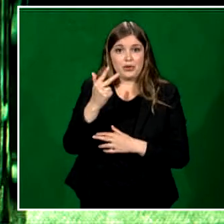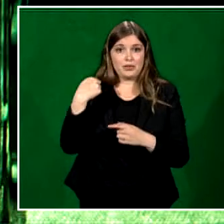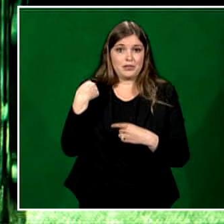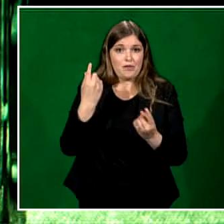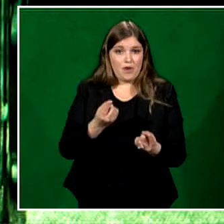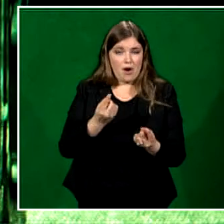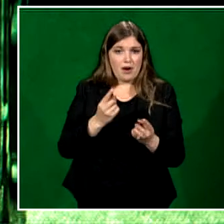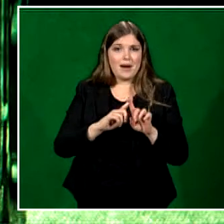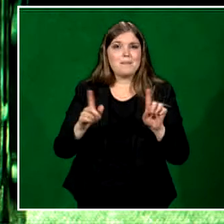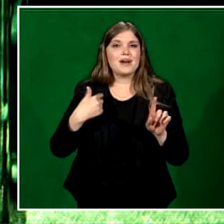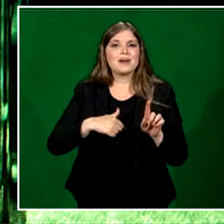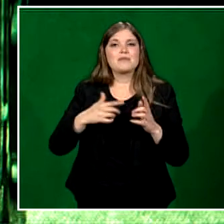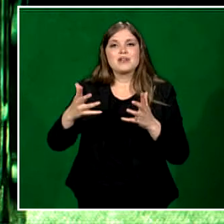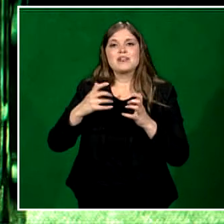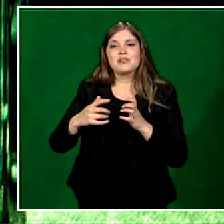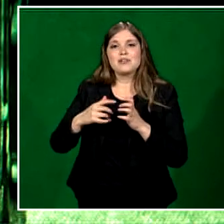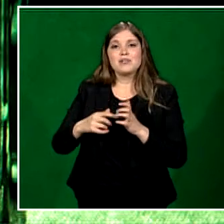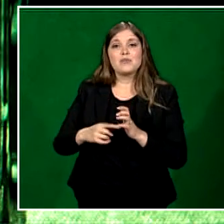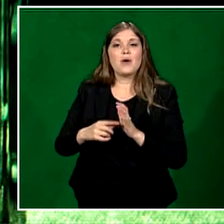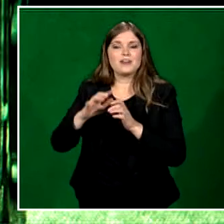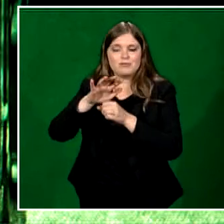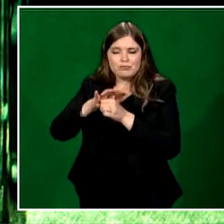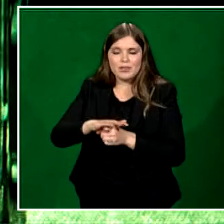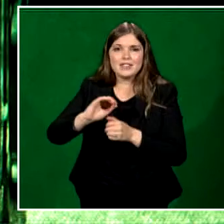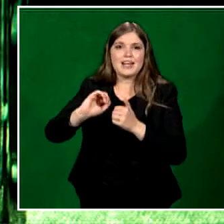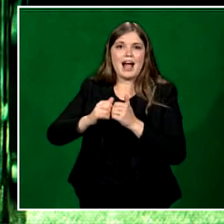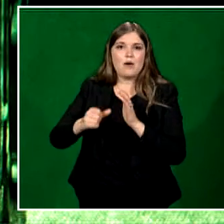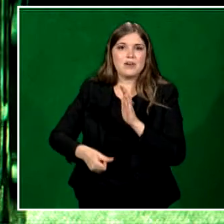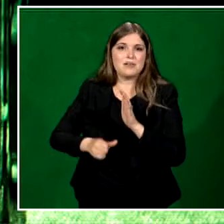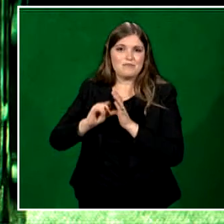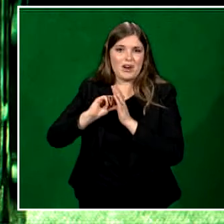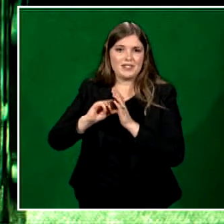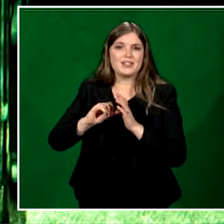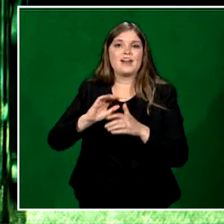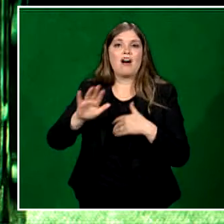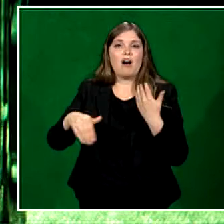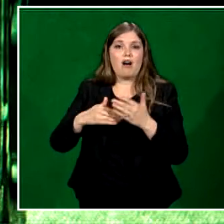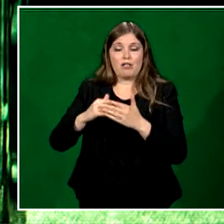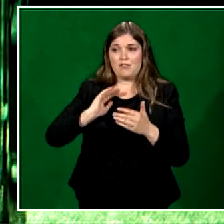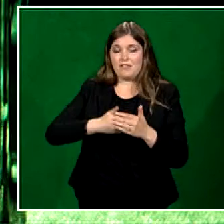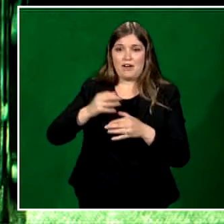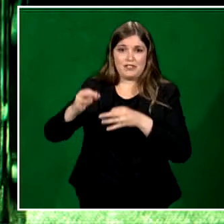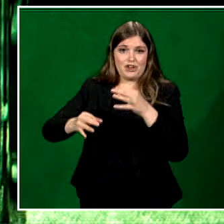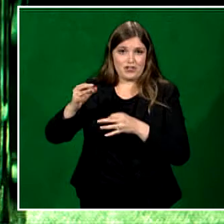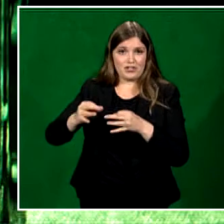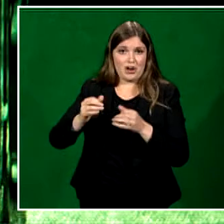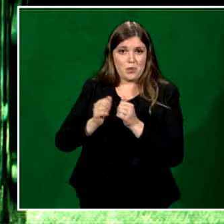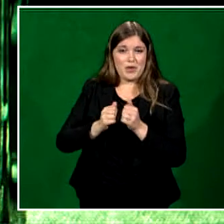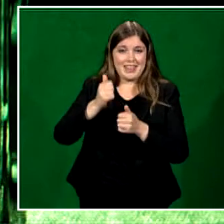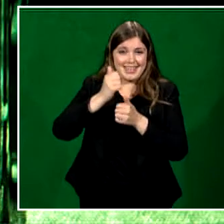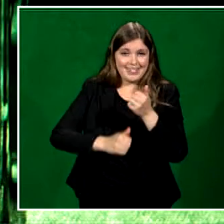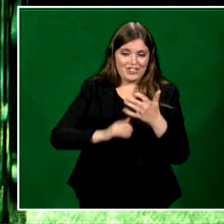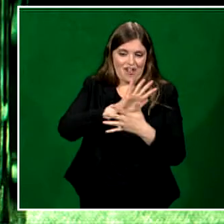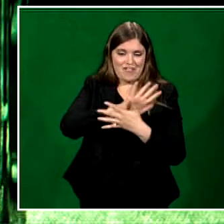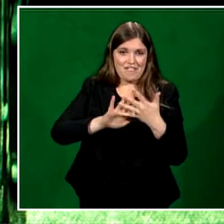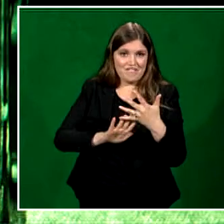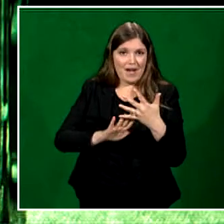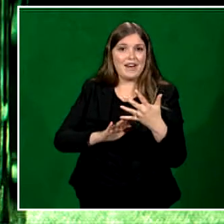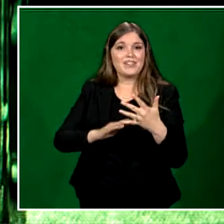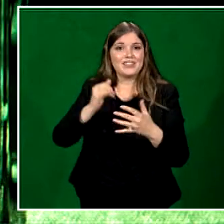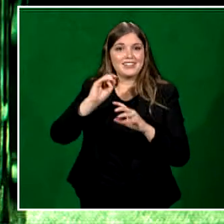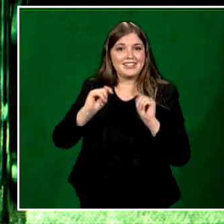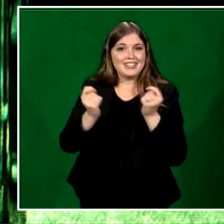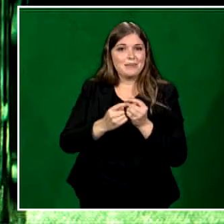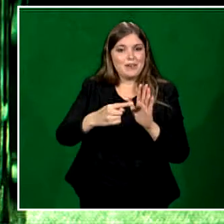stress how impressed the judges and the Wege Prize organizational team are with what each of our 5 finalist teams